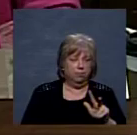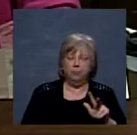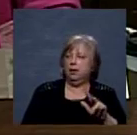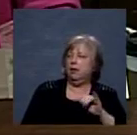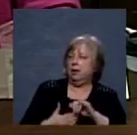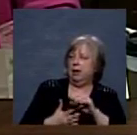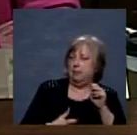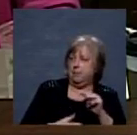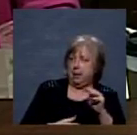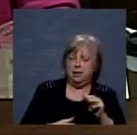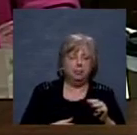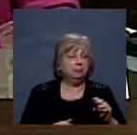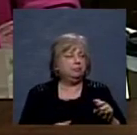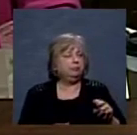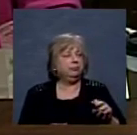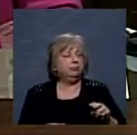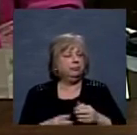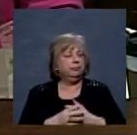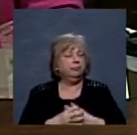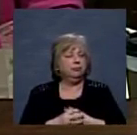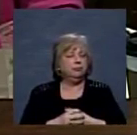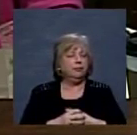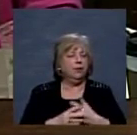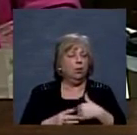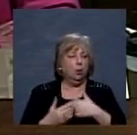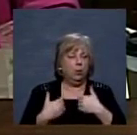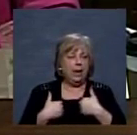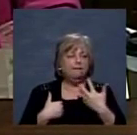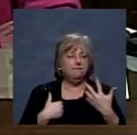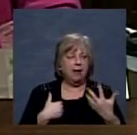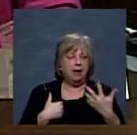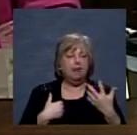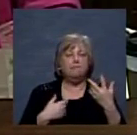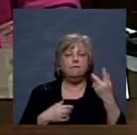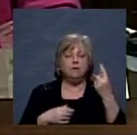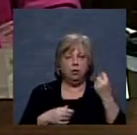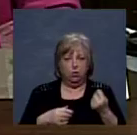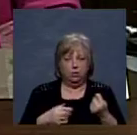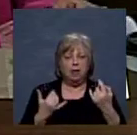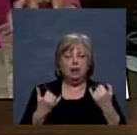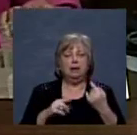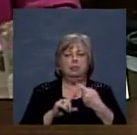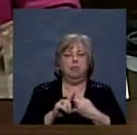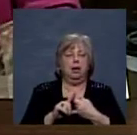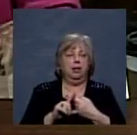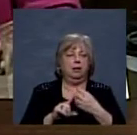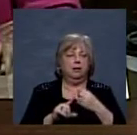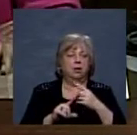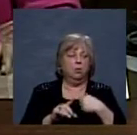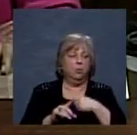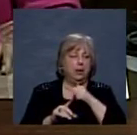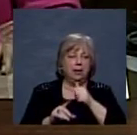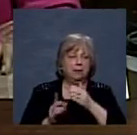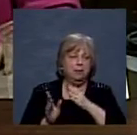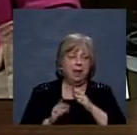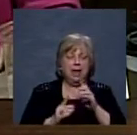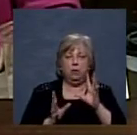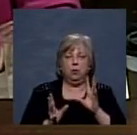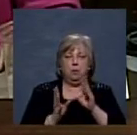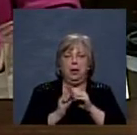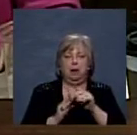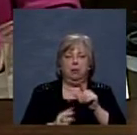Monday. It's a Monday. We have five Tuesdays this month, so we weren't going to meet on the 24th. But